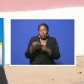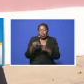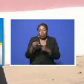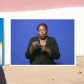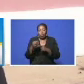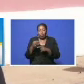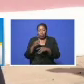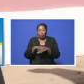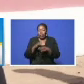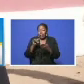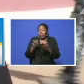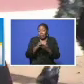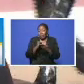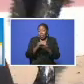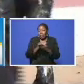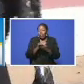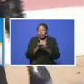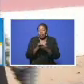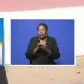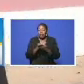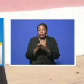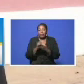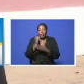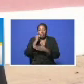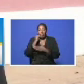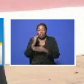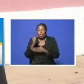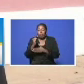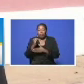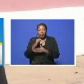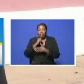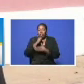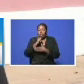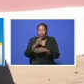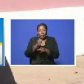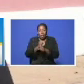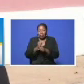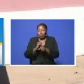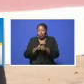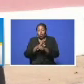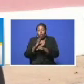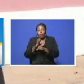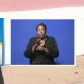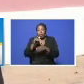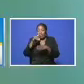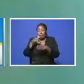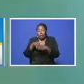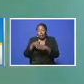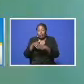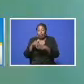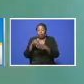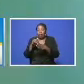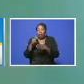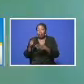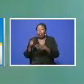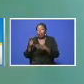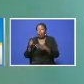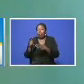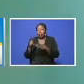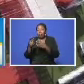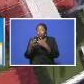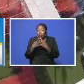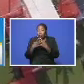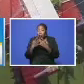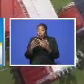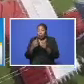of the investigations, she did not catch COVID within the confines of the prison. She,